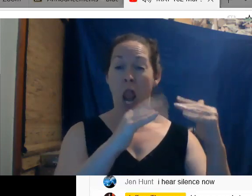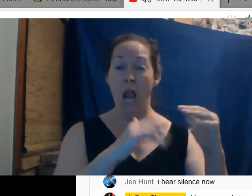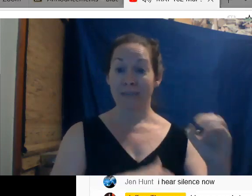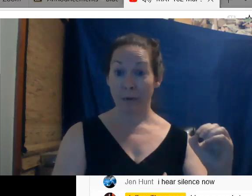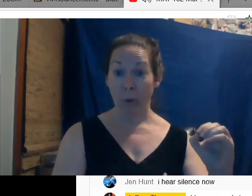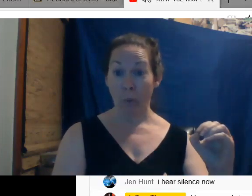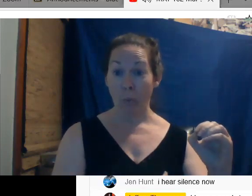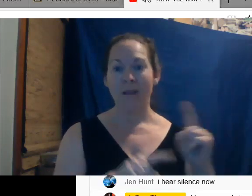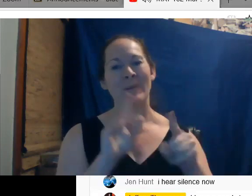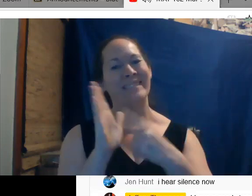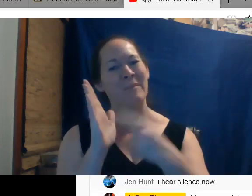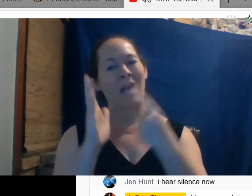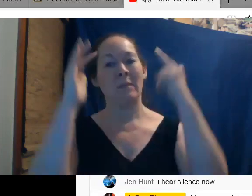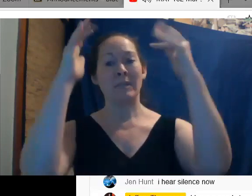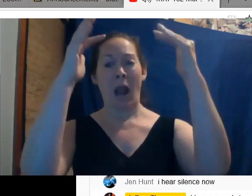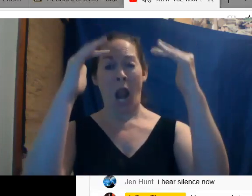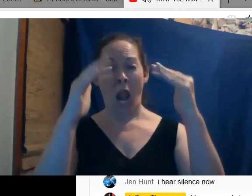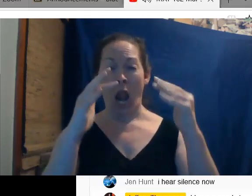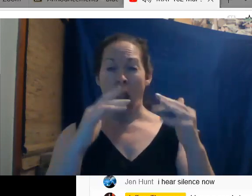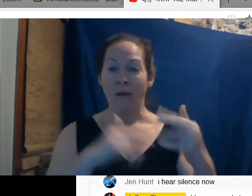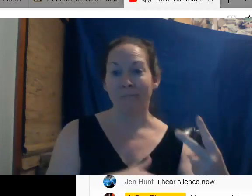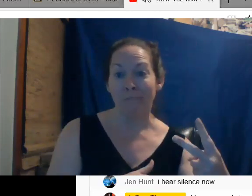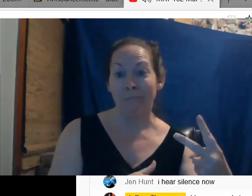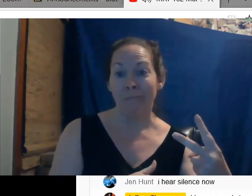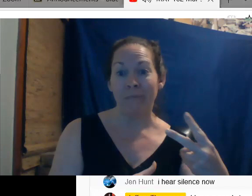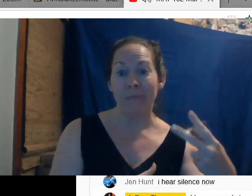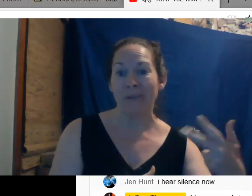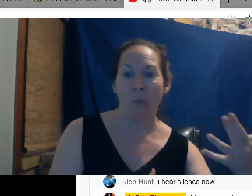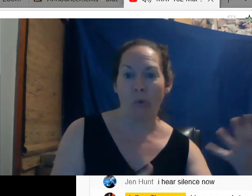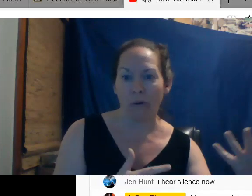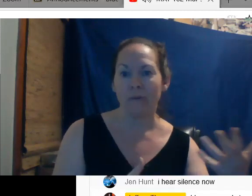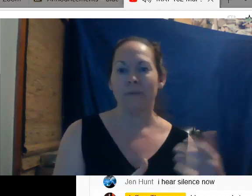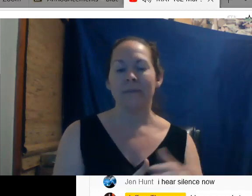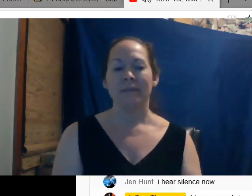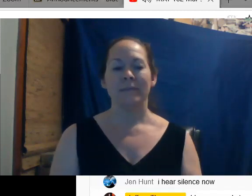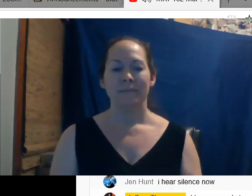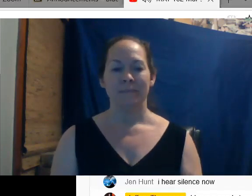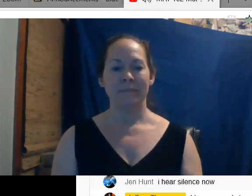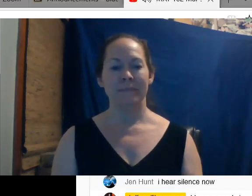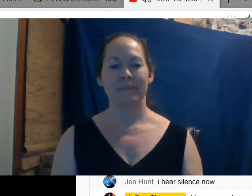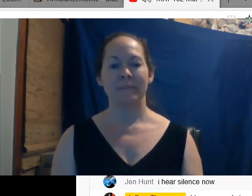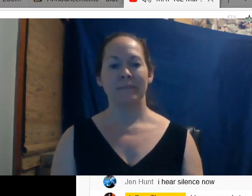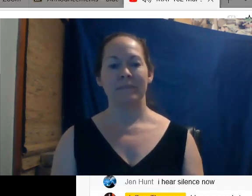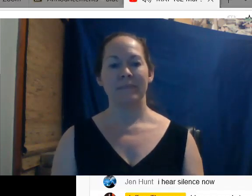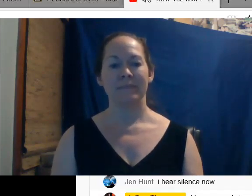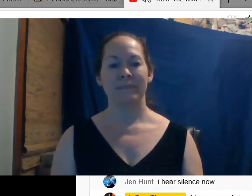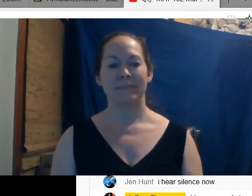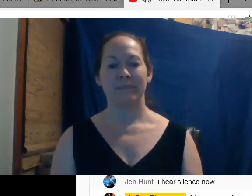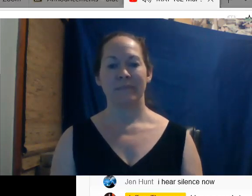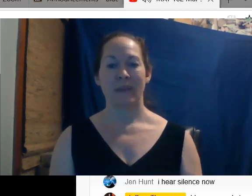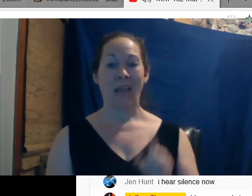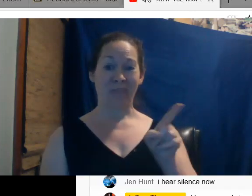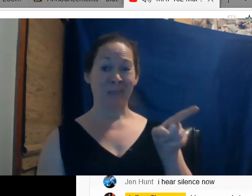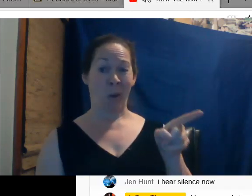where different divisions come out. All right, and so we will have a remainder here, and